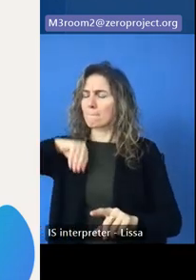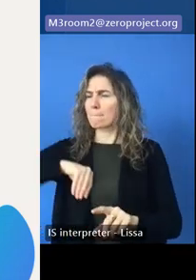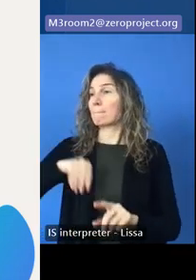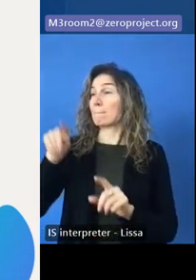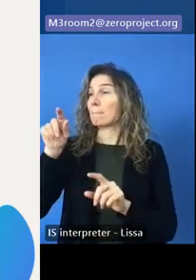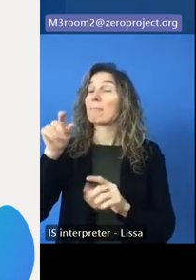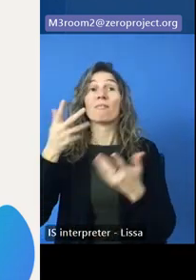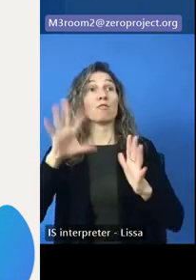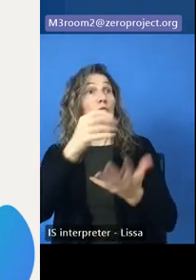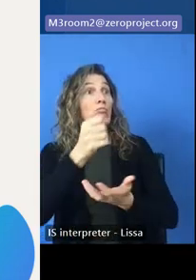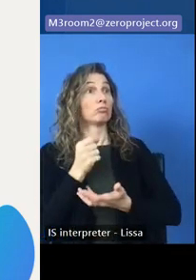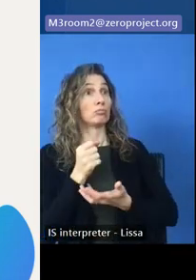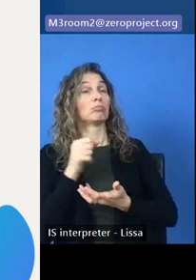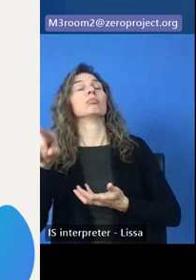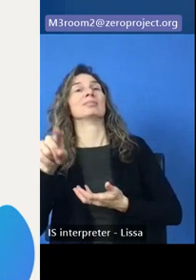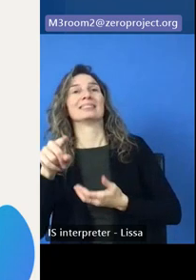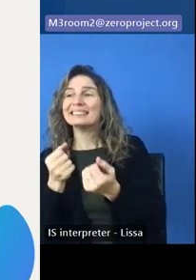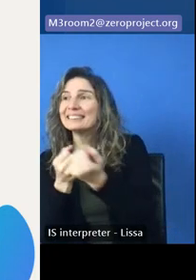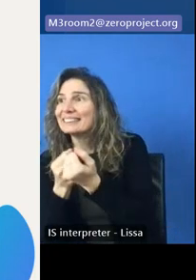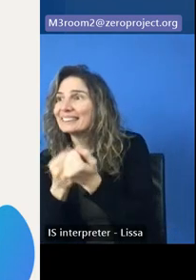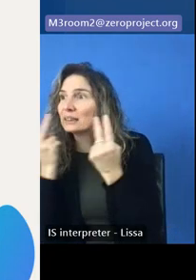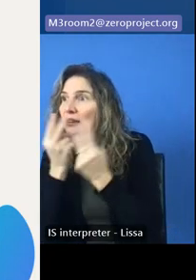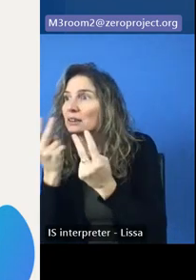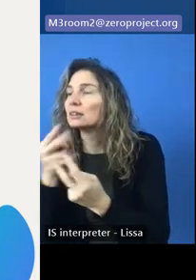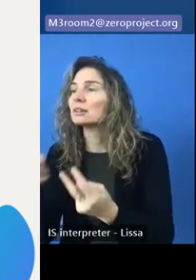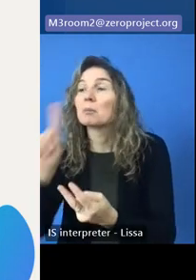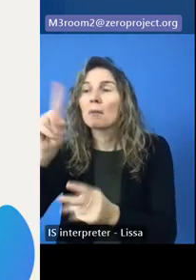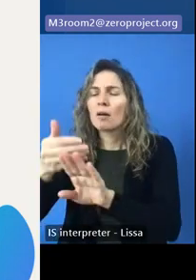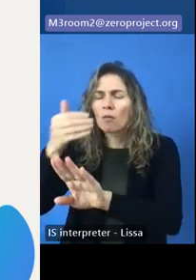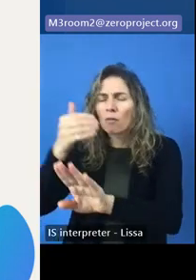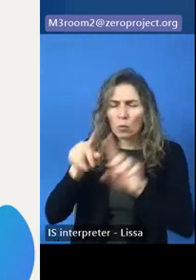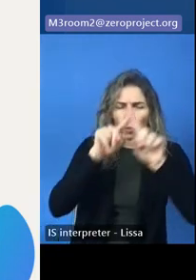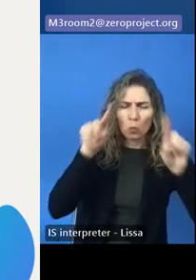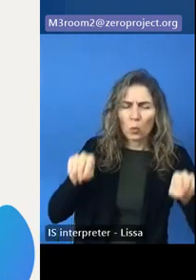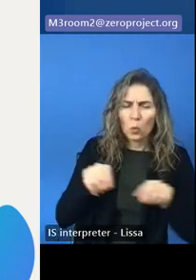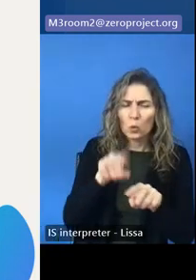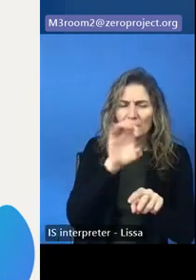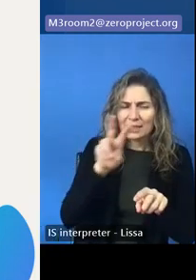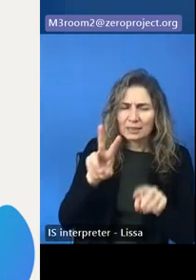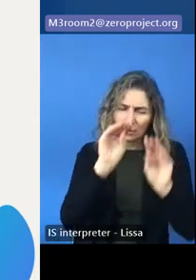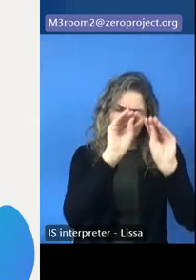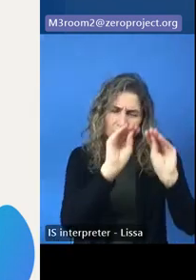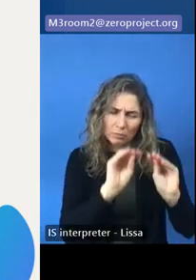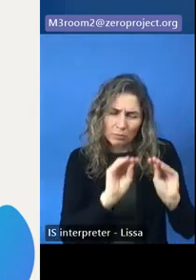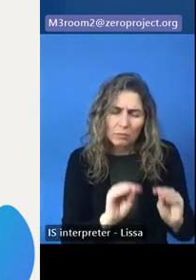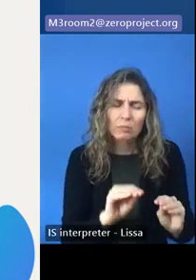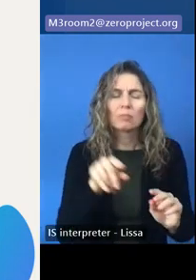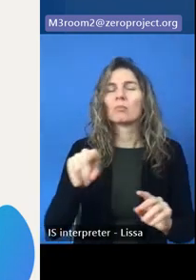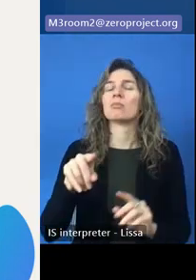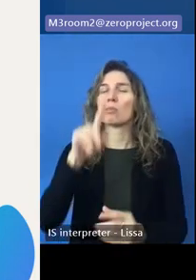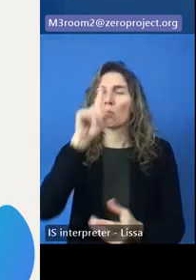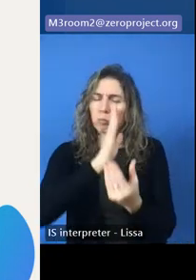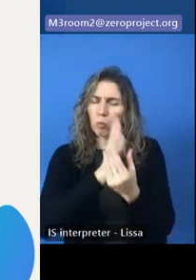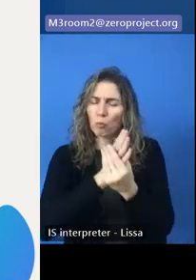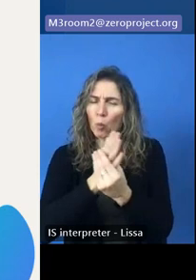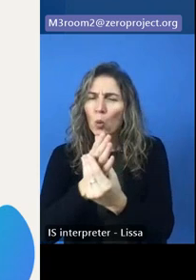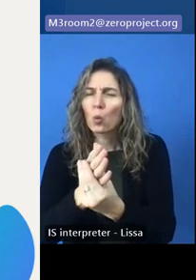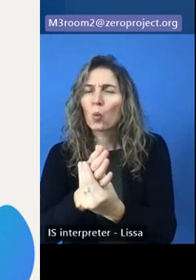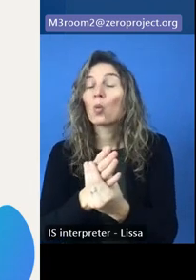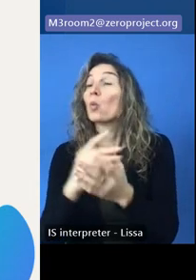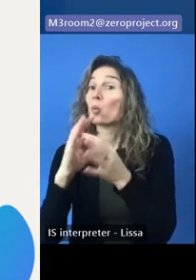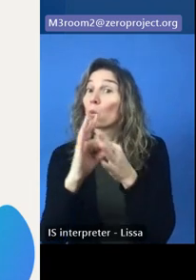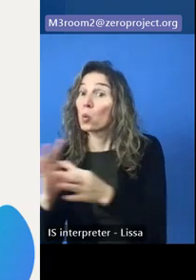to create a good CV, how to create your portfolio, especially in the design sphere. And by all